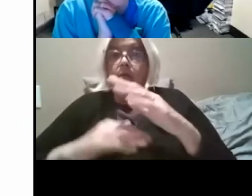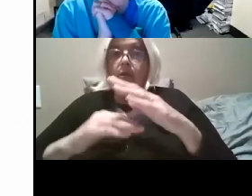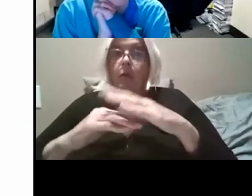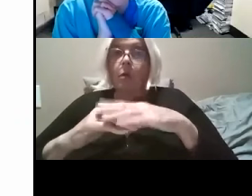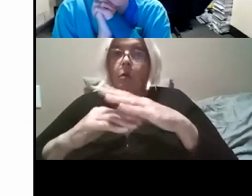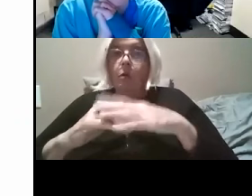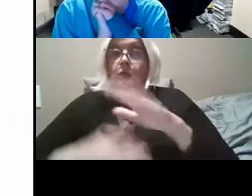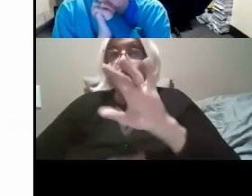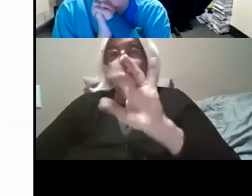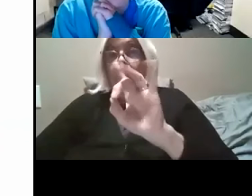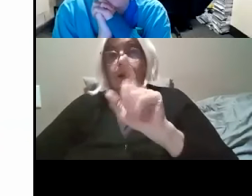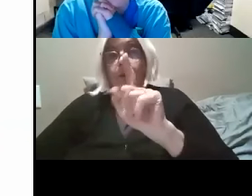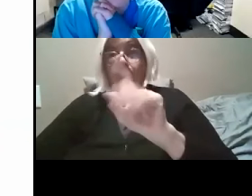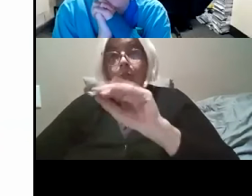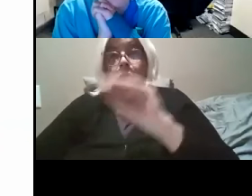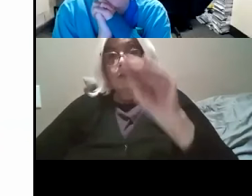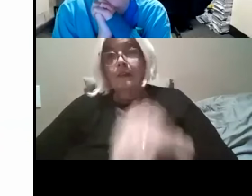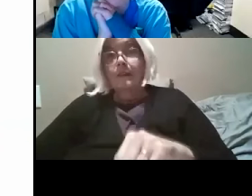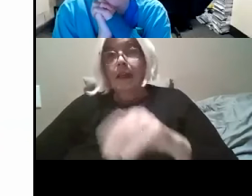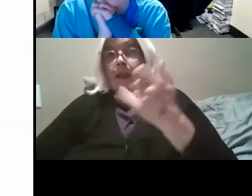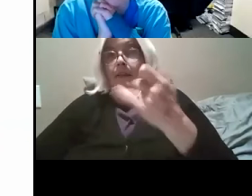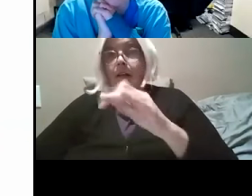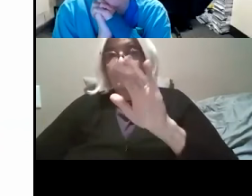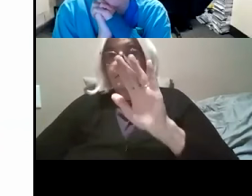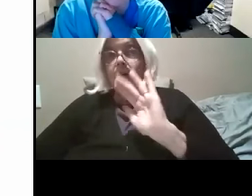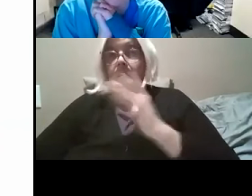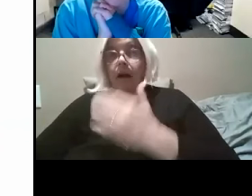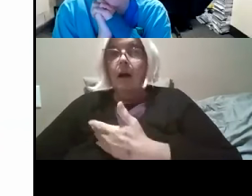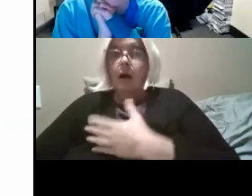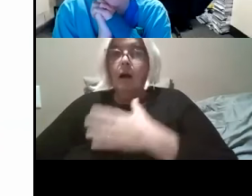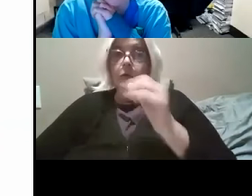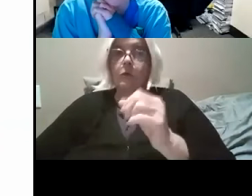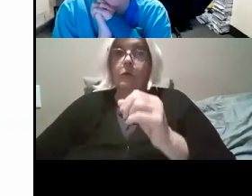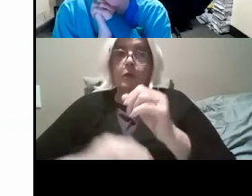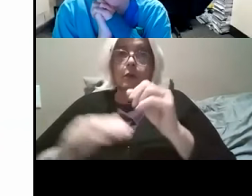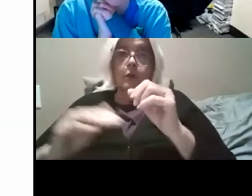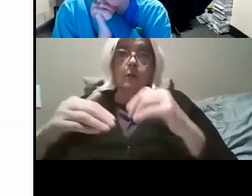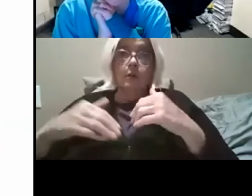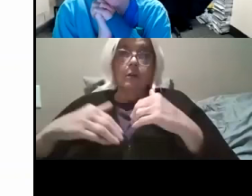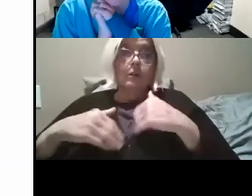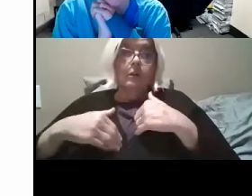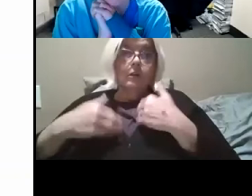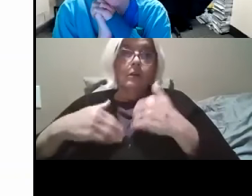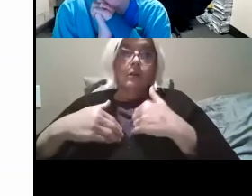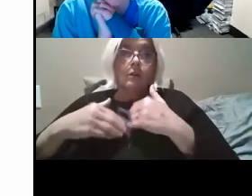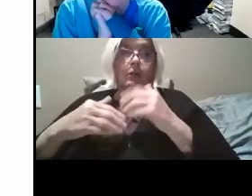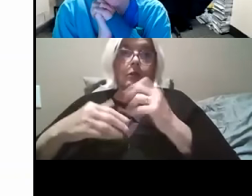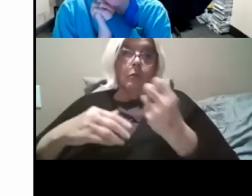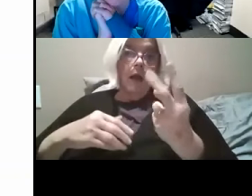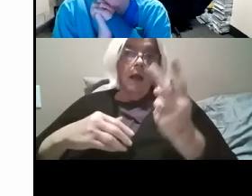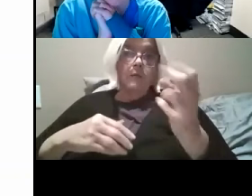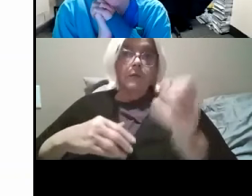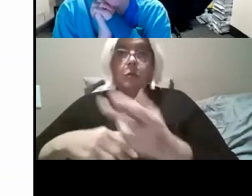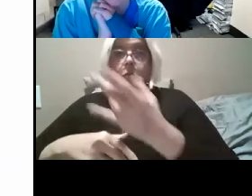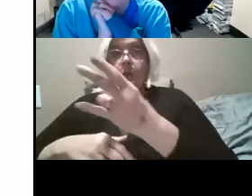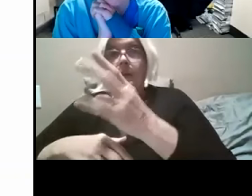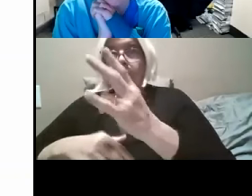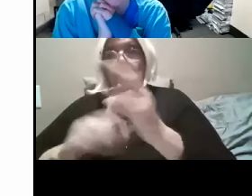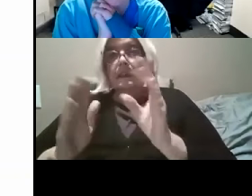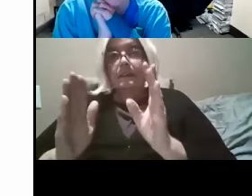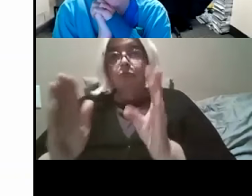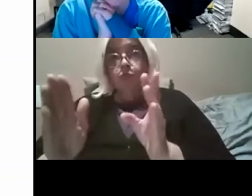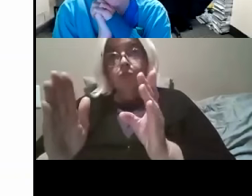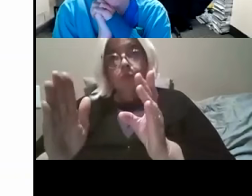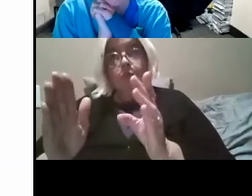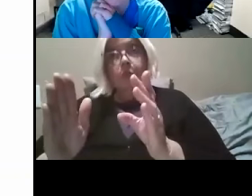vaccinated, but received at least one dose. And that's as of just last week. So we are leading the nation in vaccines, and